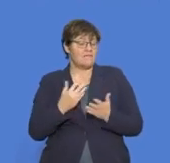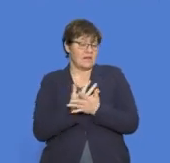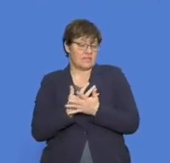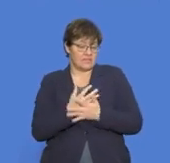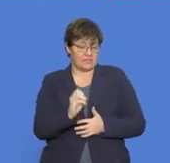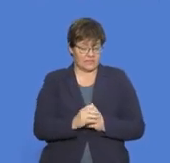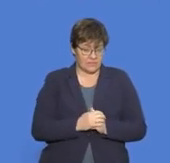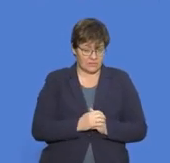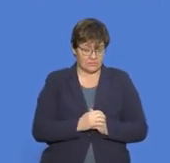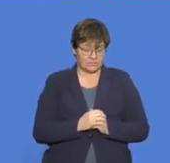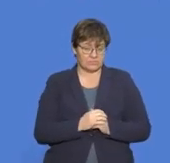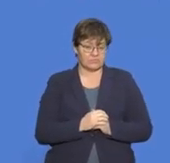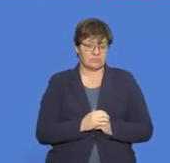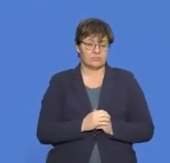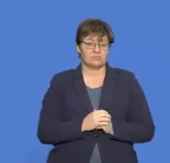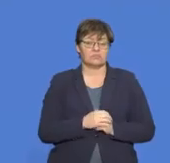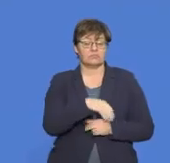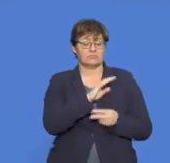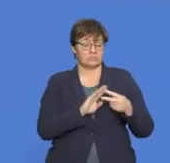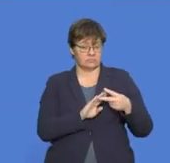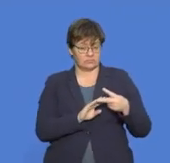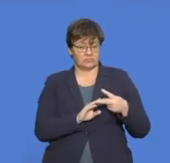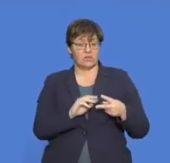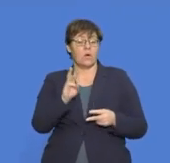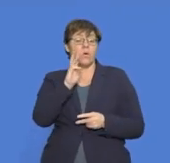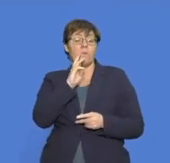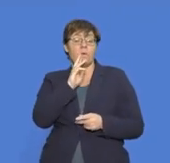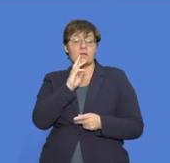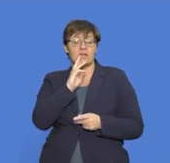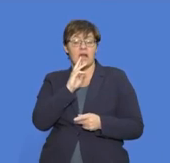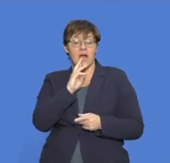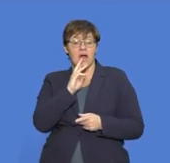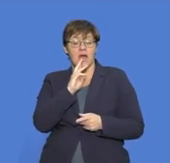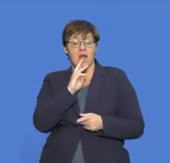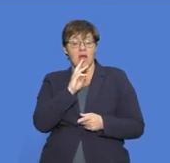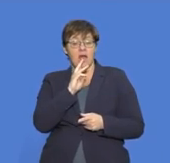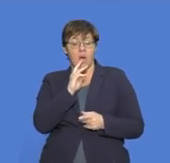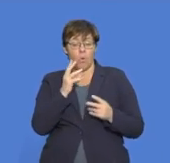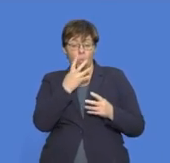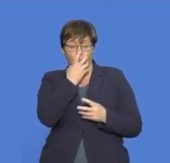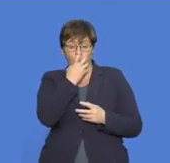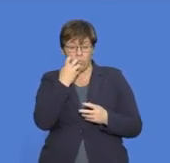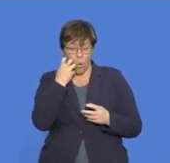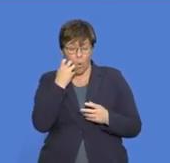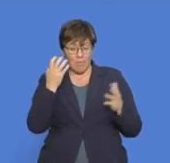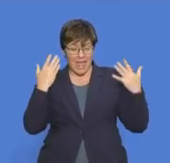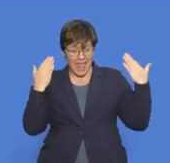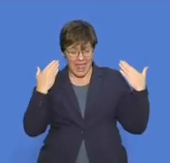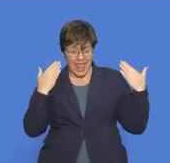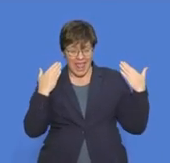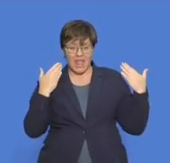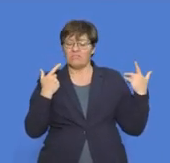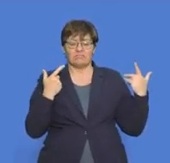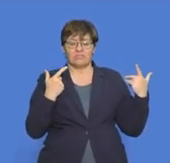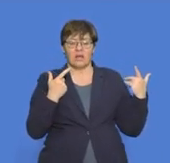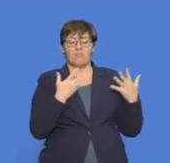faster. Another point is that the water holding capacity of warm air is greater than that